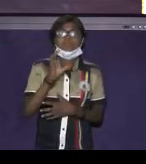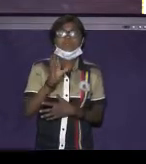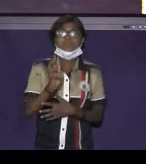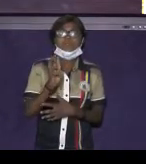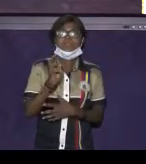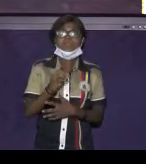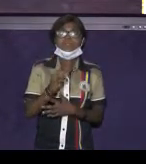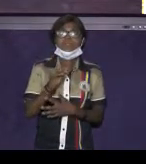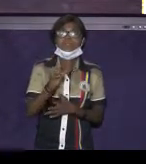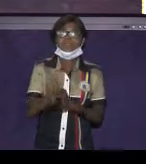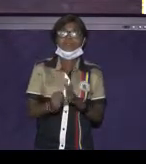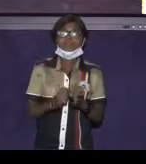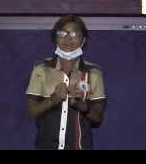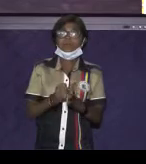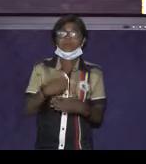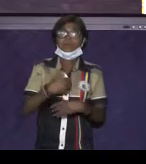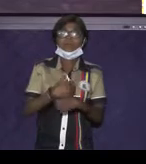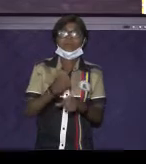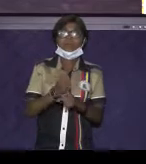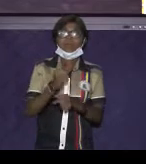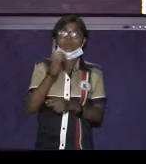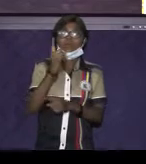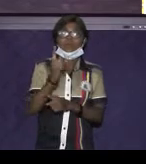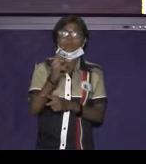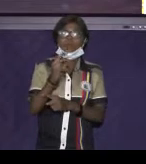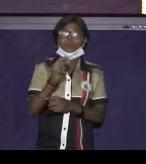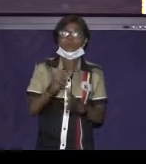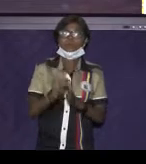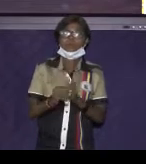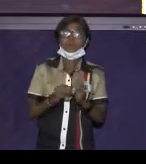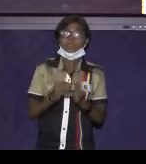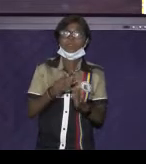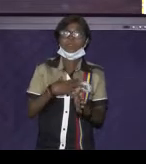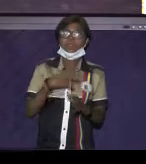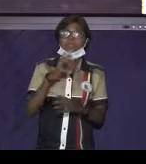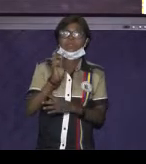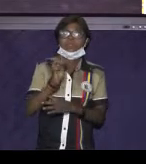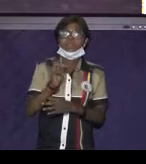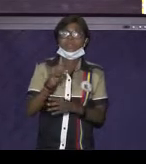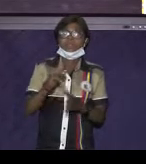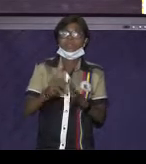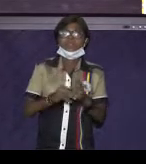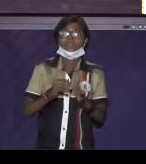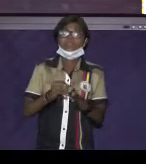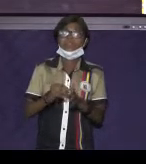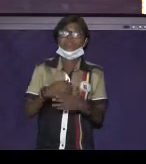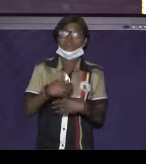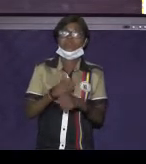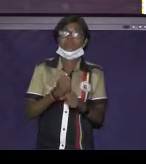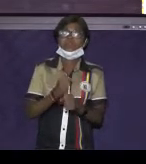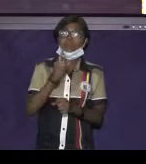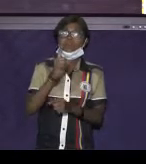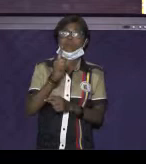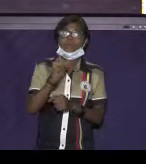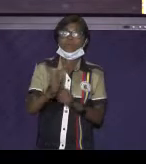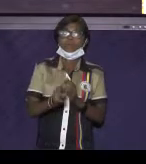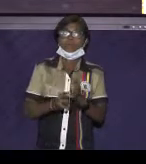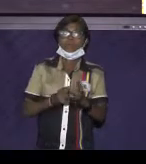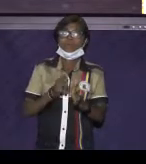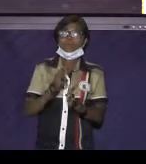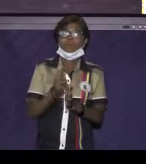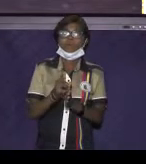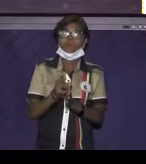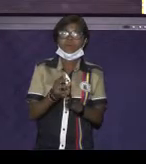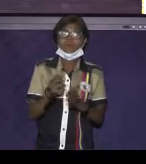minutes make 1 hour. But we can write this as 60 minutes as 60 times 1 minute, and it should still be 1